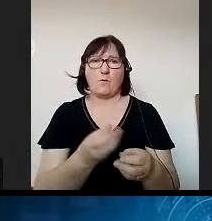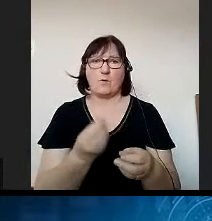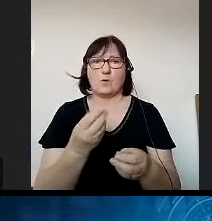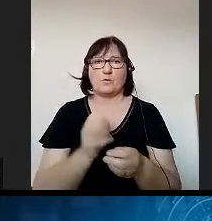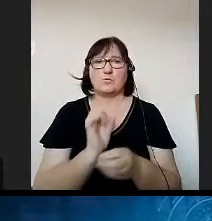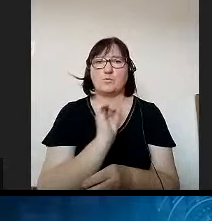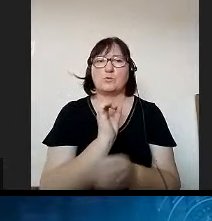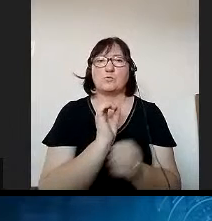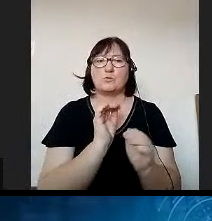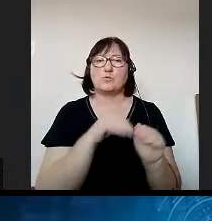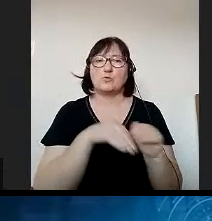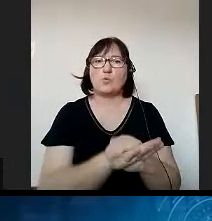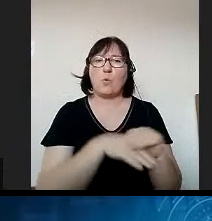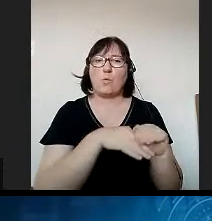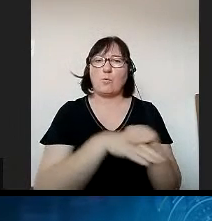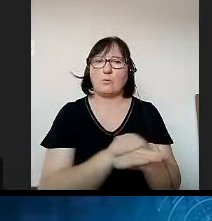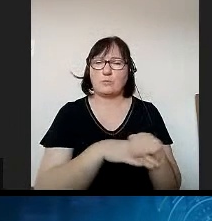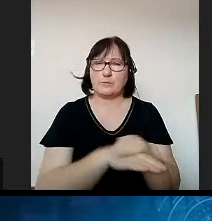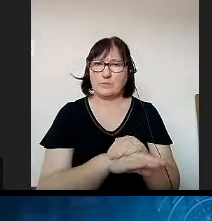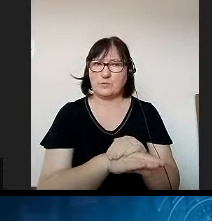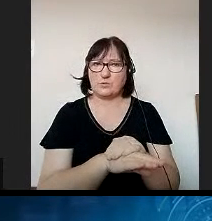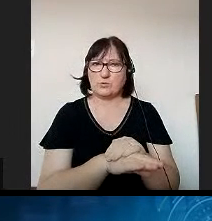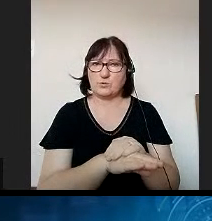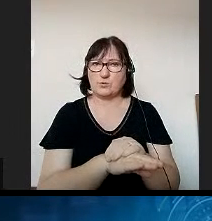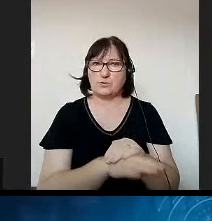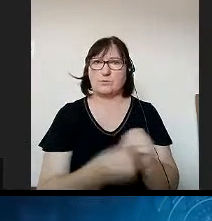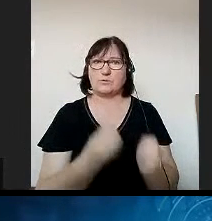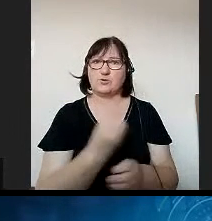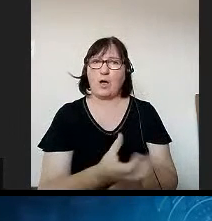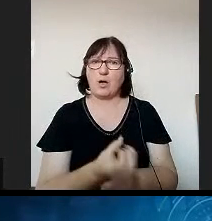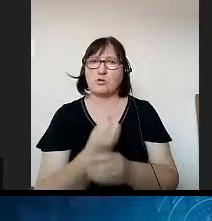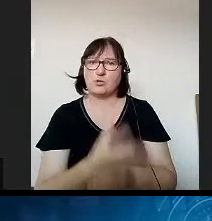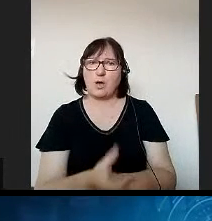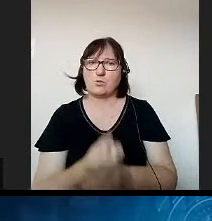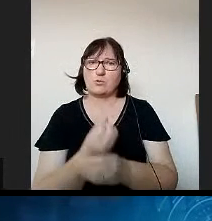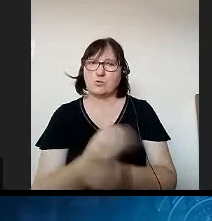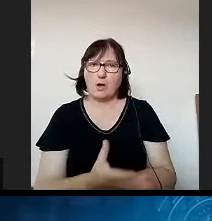in the delay and massive storage charges that have incurred?